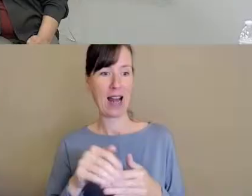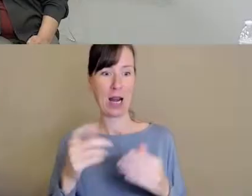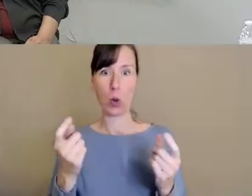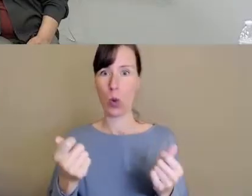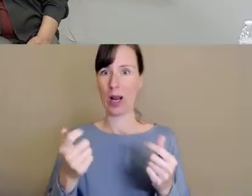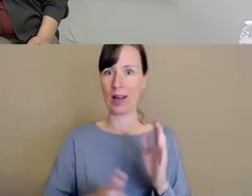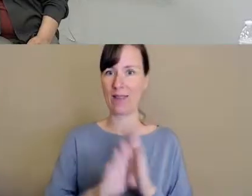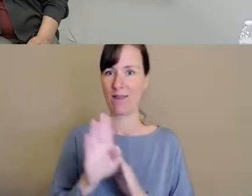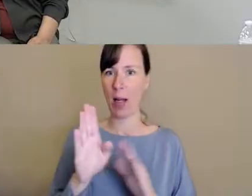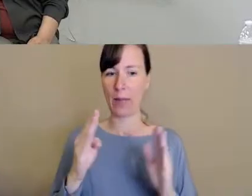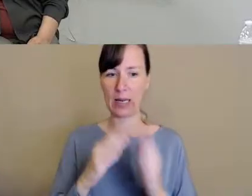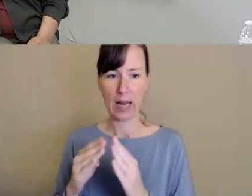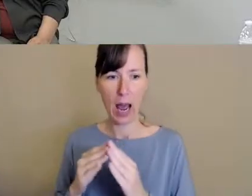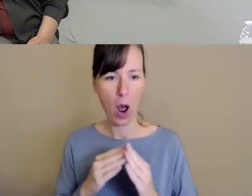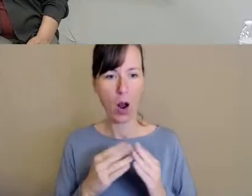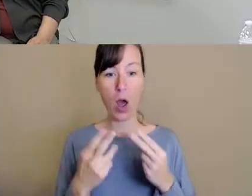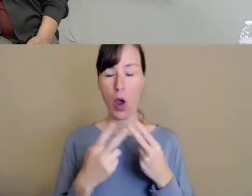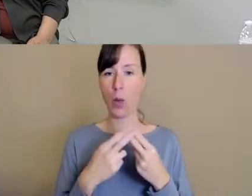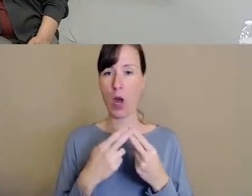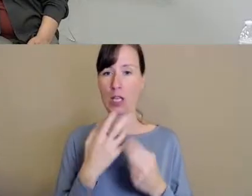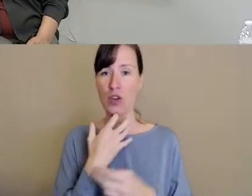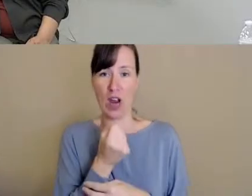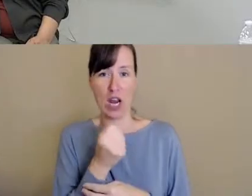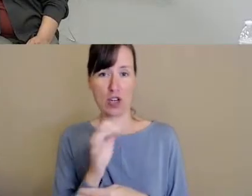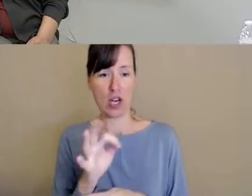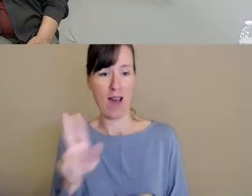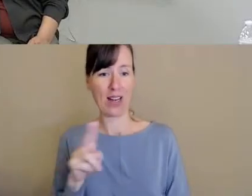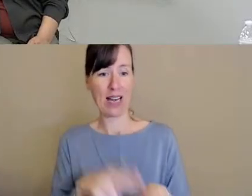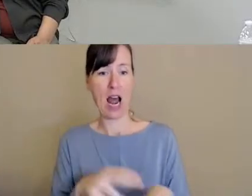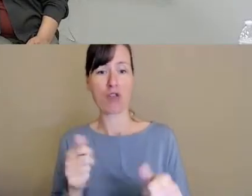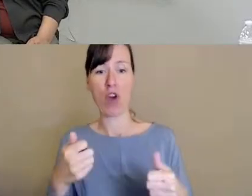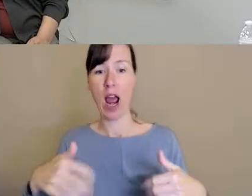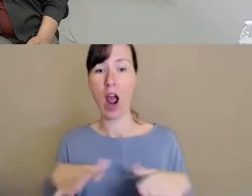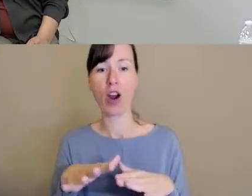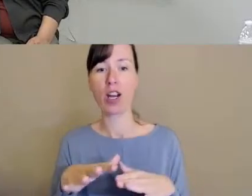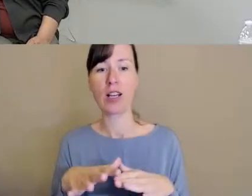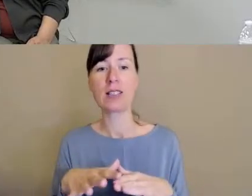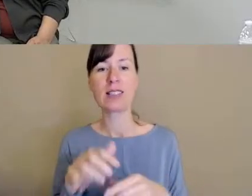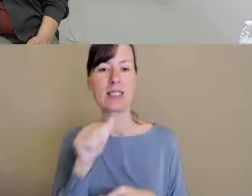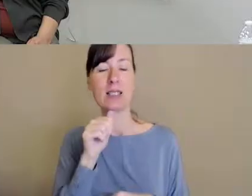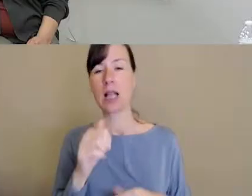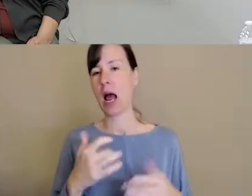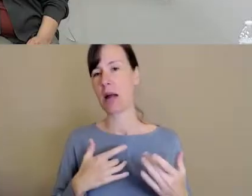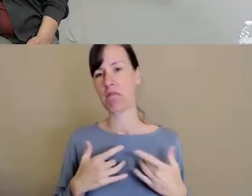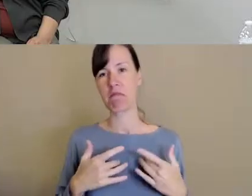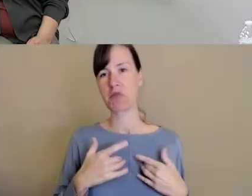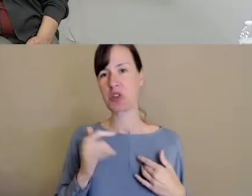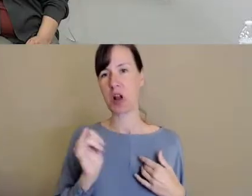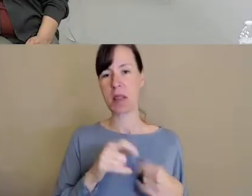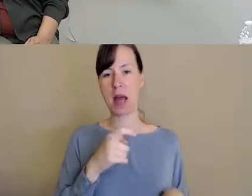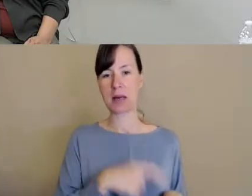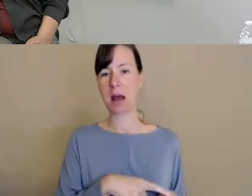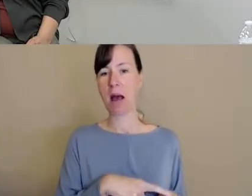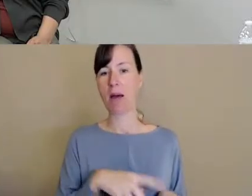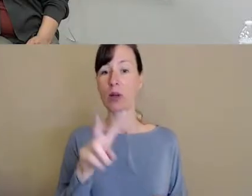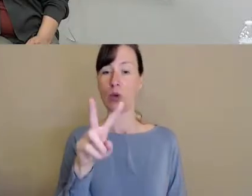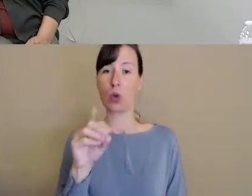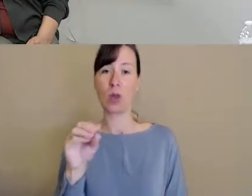concern. In 2007, the town council began discussing a comprehensive trail plan, and Friends of